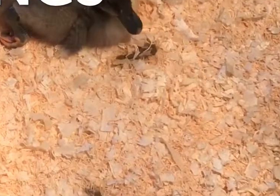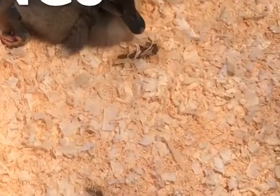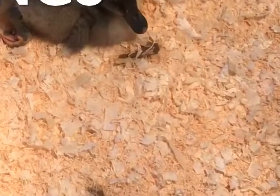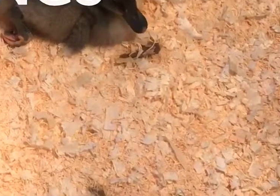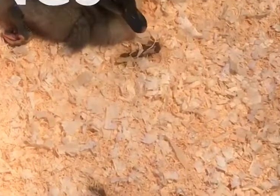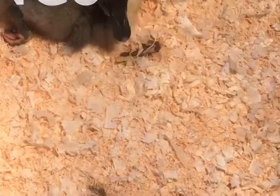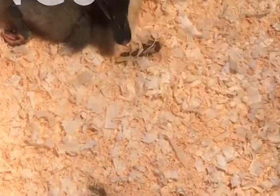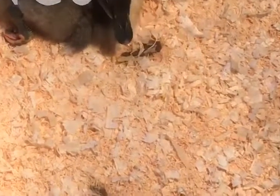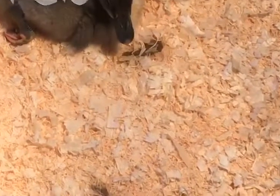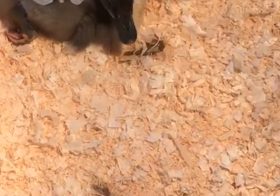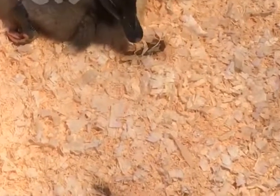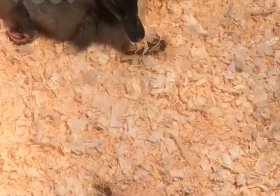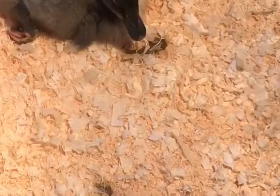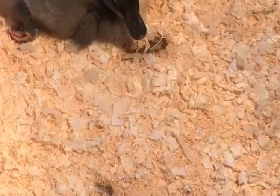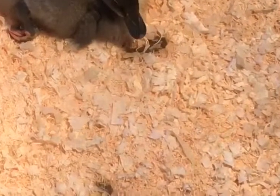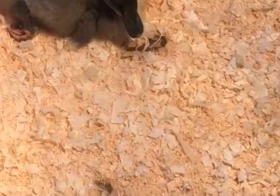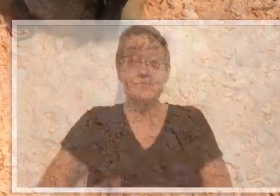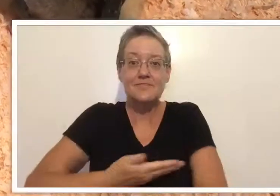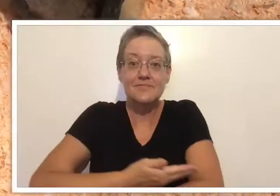You know what I like